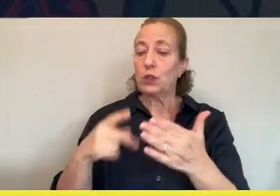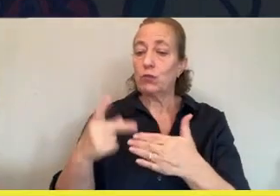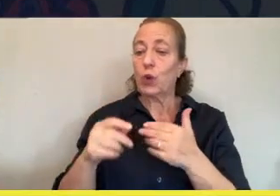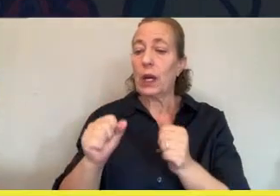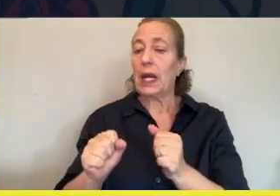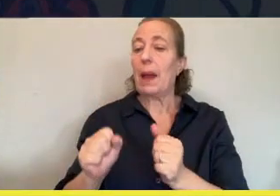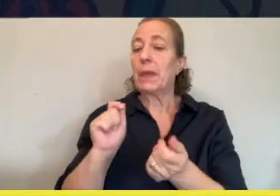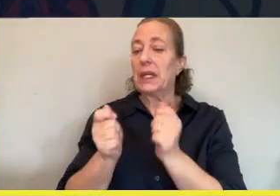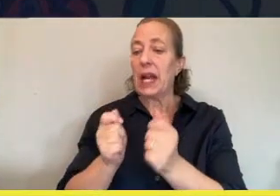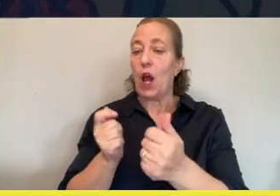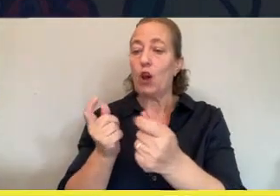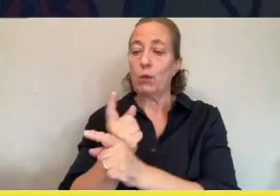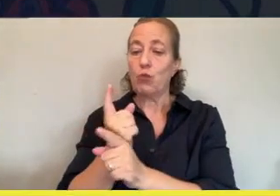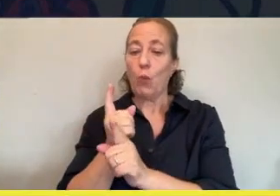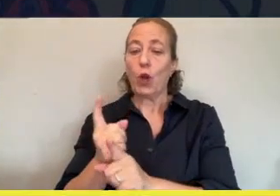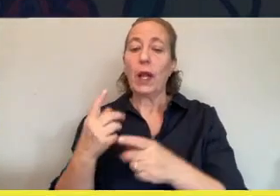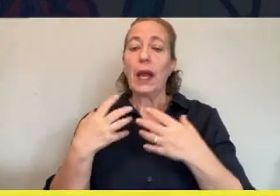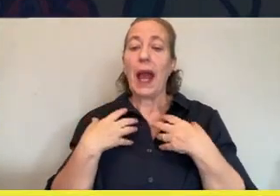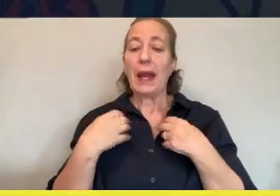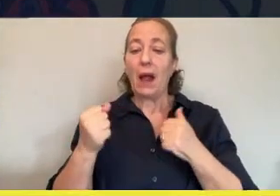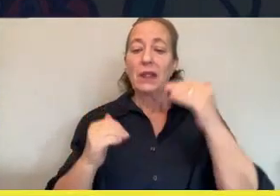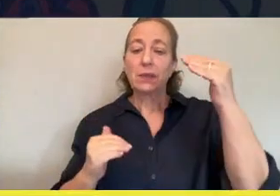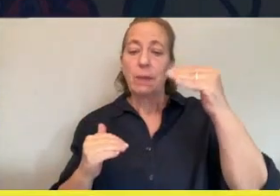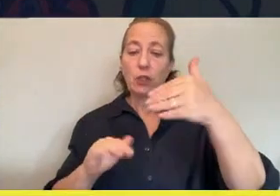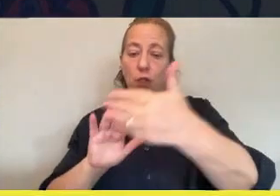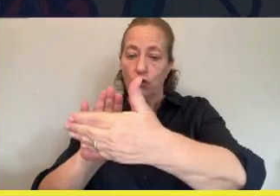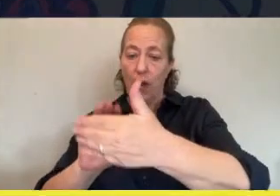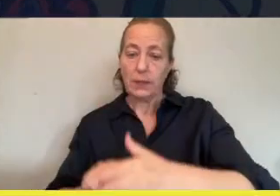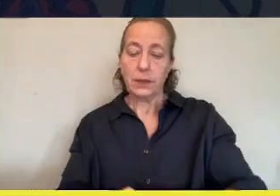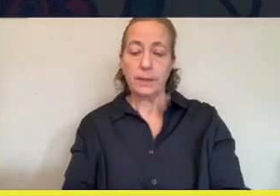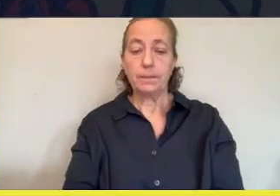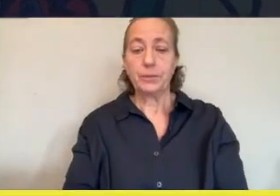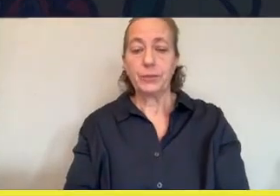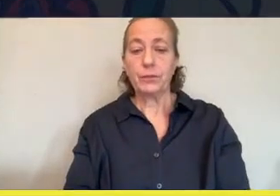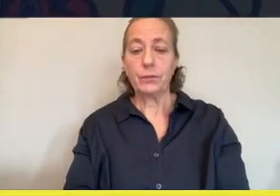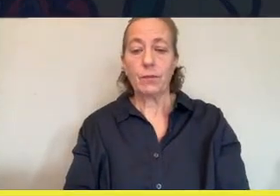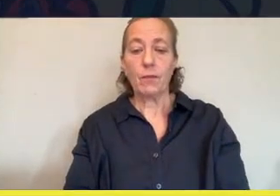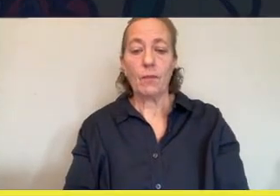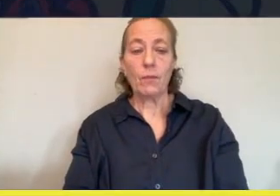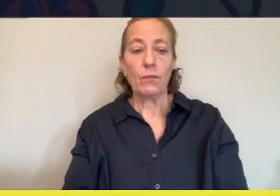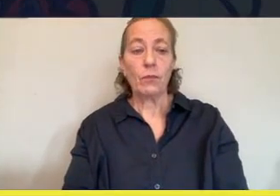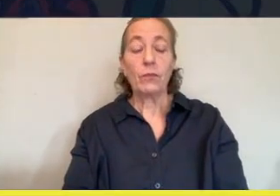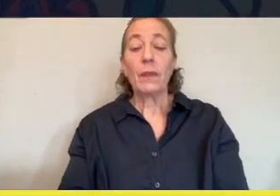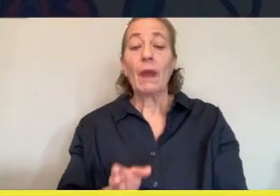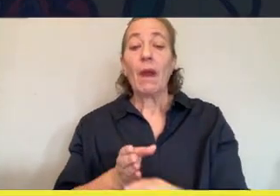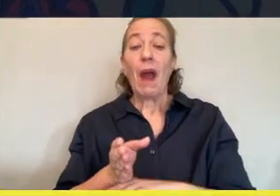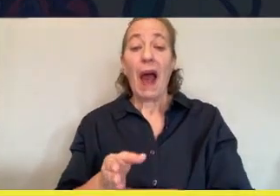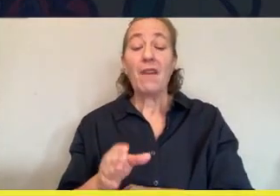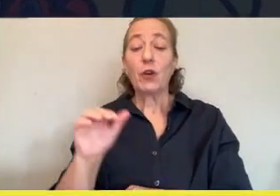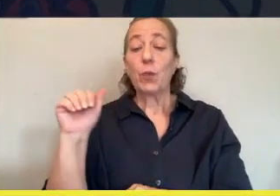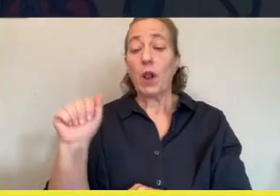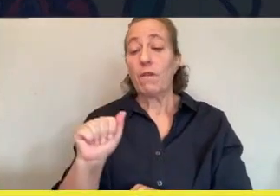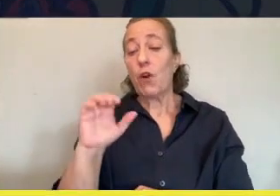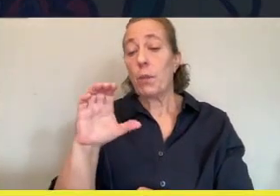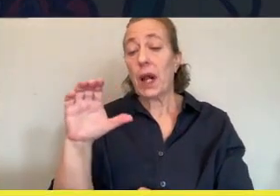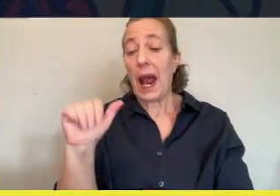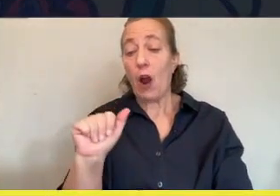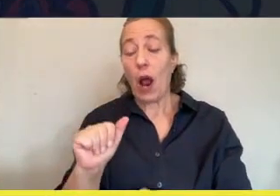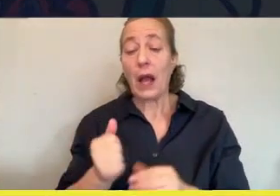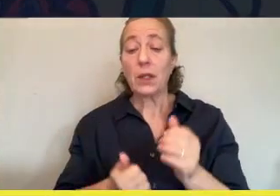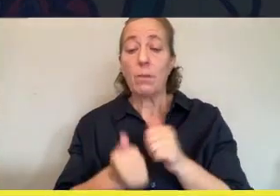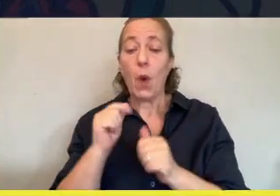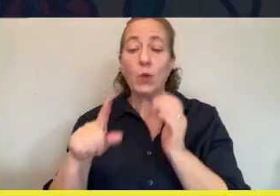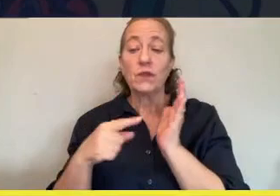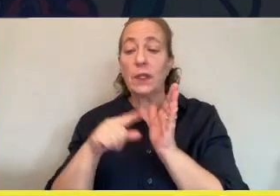can be tailored appropriately and health disparities can be addressed. After the Affordable Care Act, most federal surveys use the 6-question set